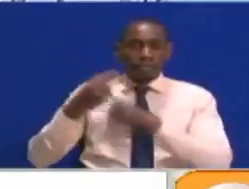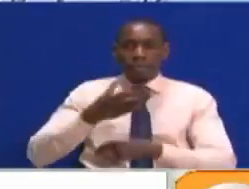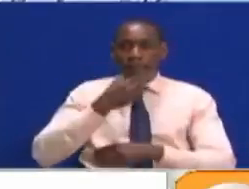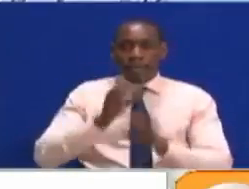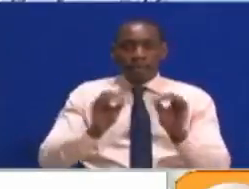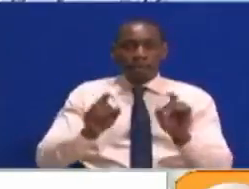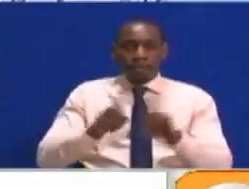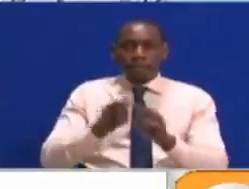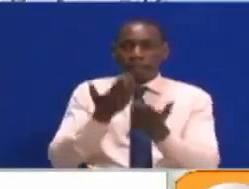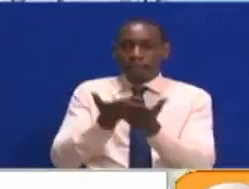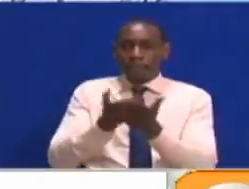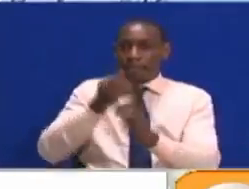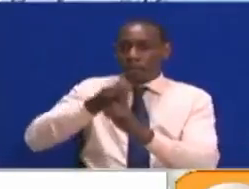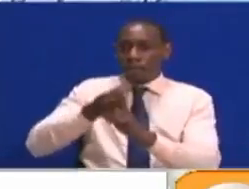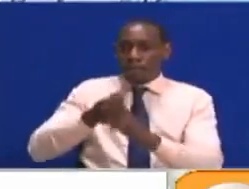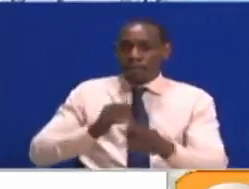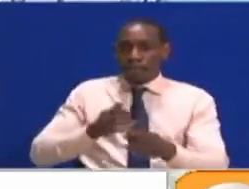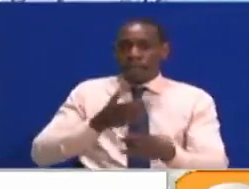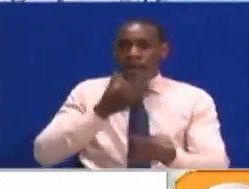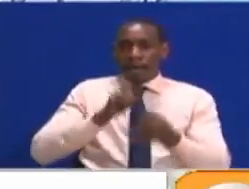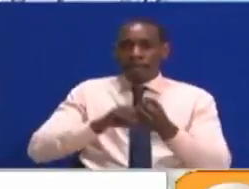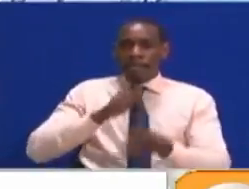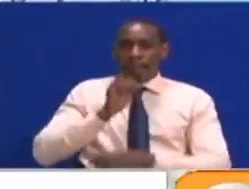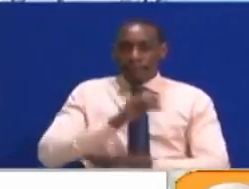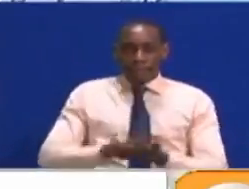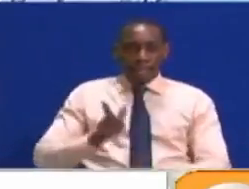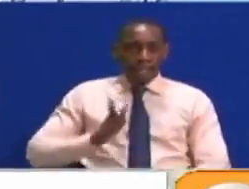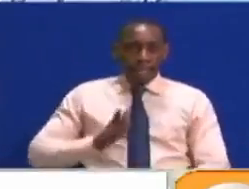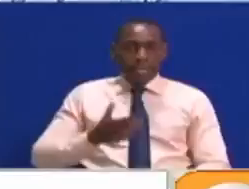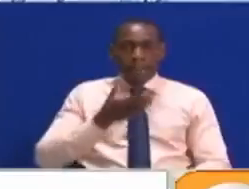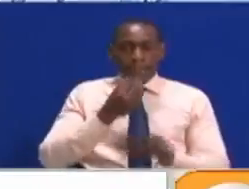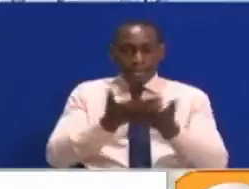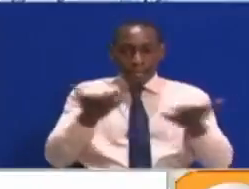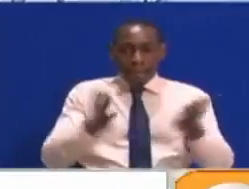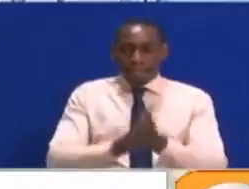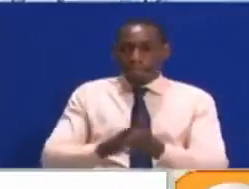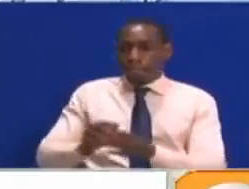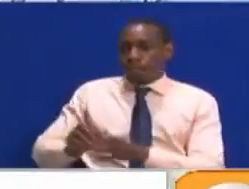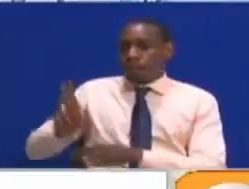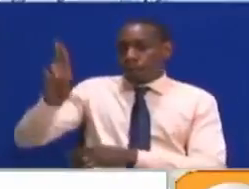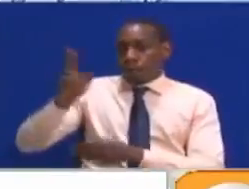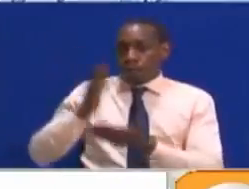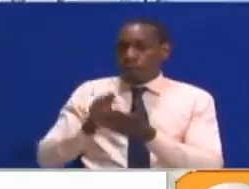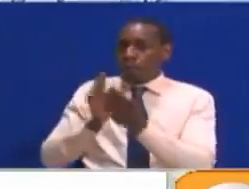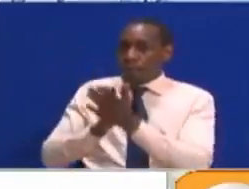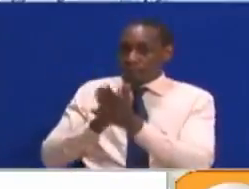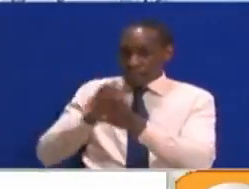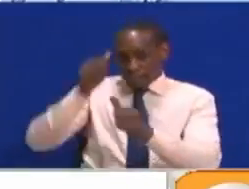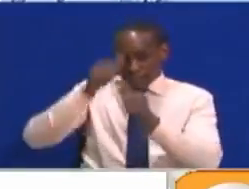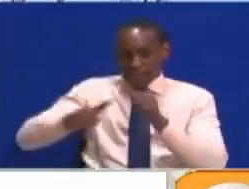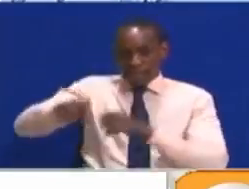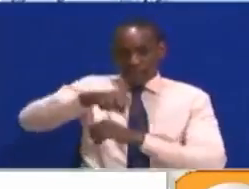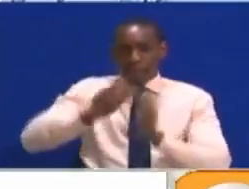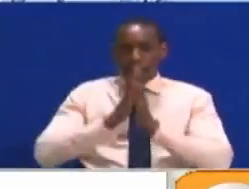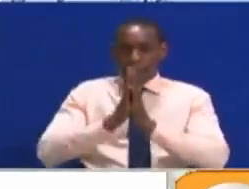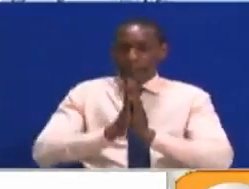the case of the widow. Ladies and gentlemen, the president should no doubt be commended for reminding us to